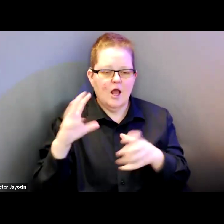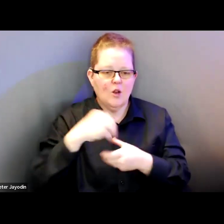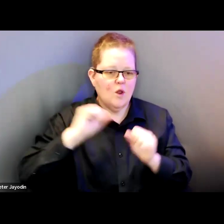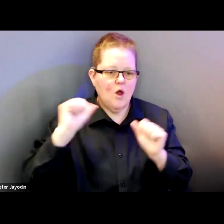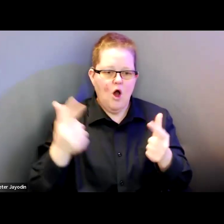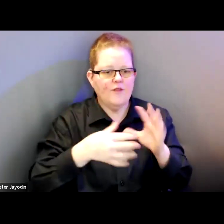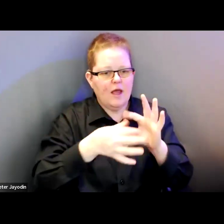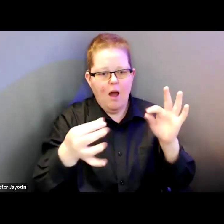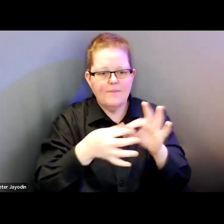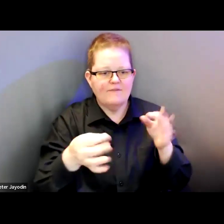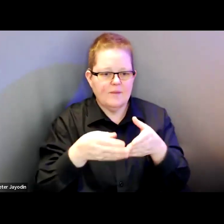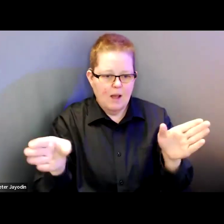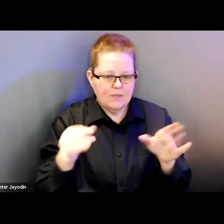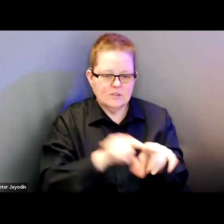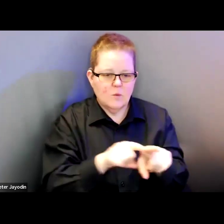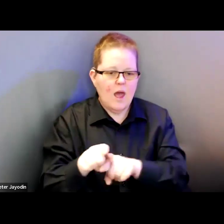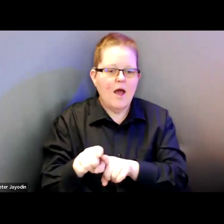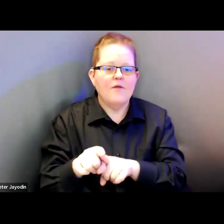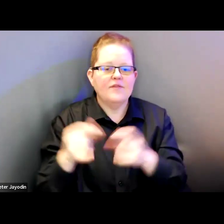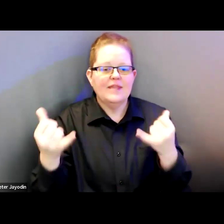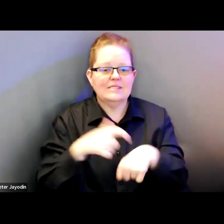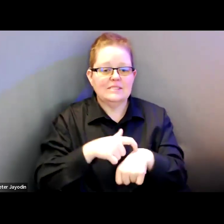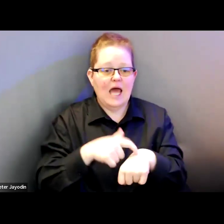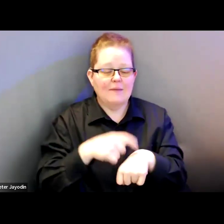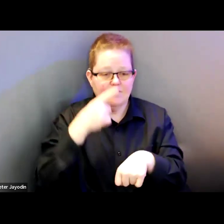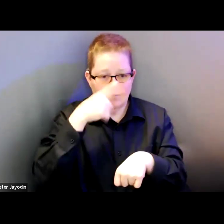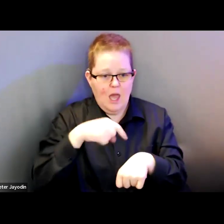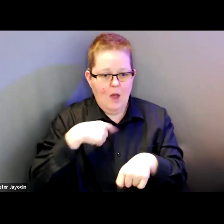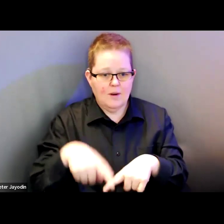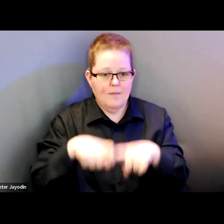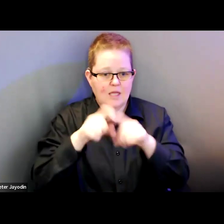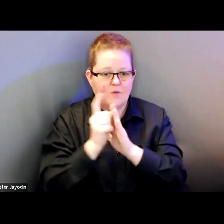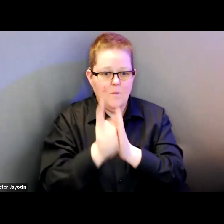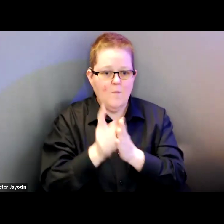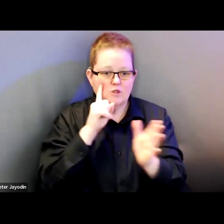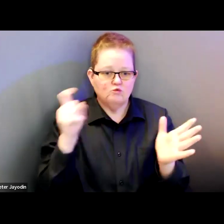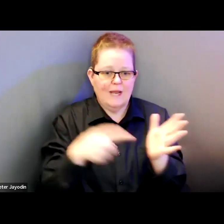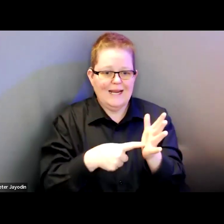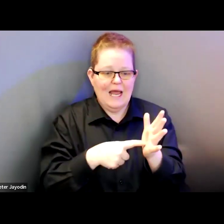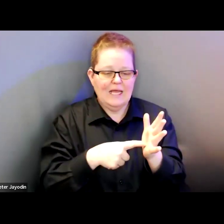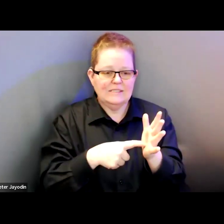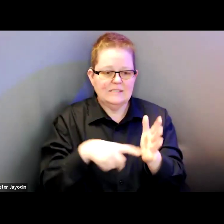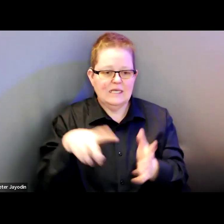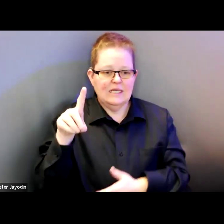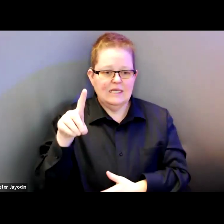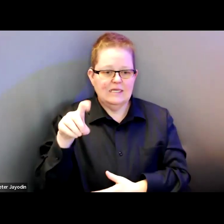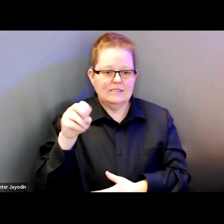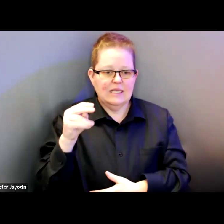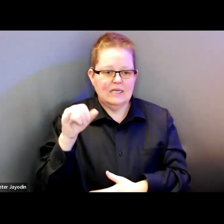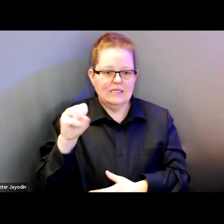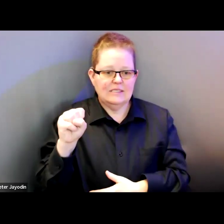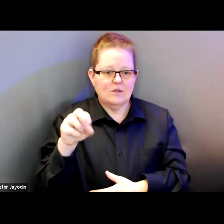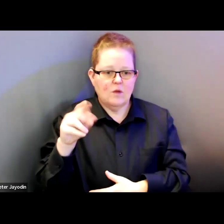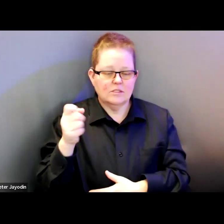comments. At this time, if you indulge me, I'd like to take a moment to recognize Ms. Denise Ross, the Deputy U.S.